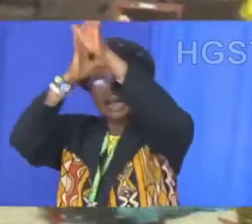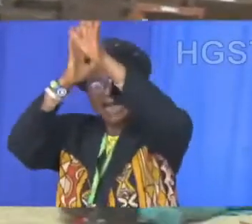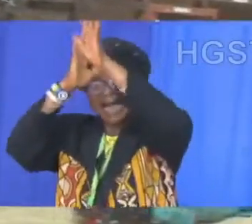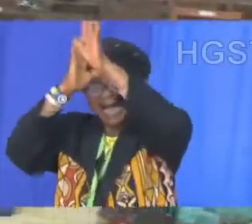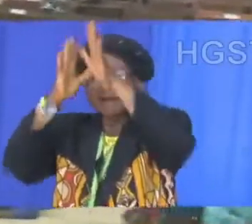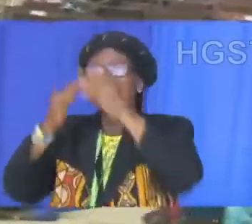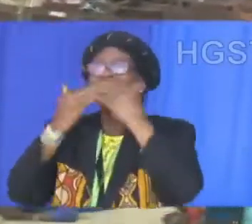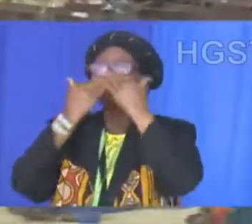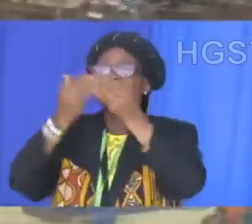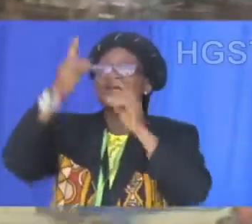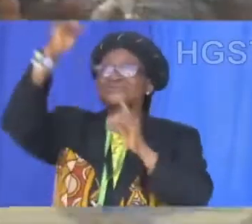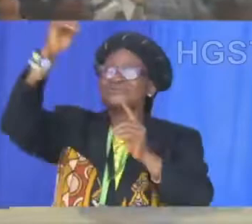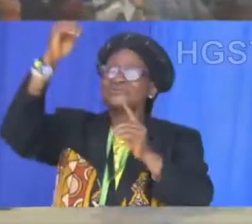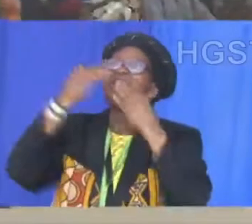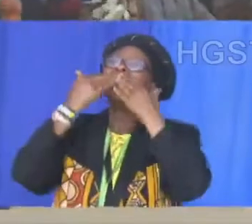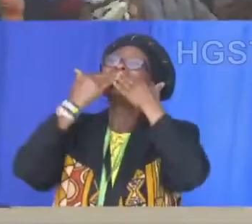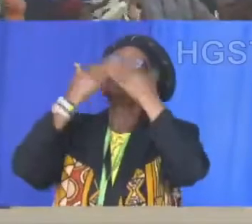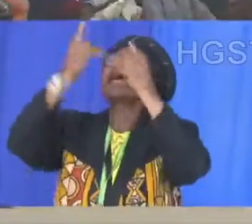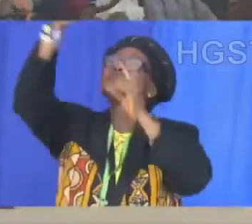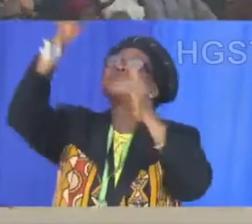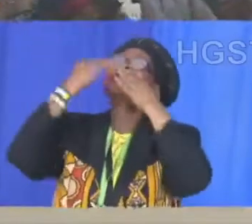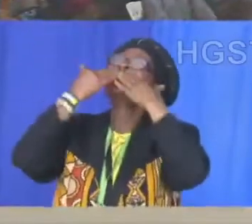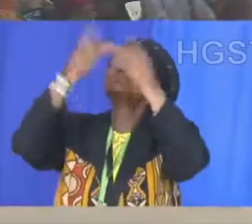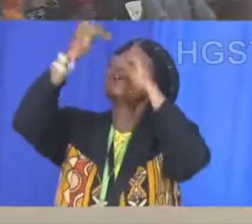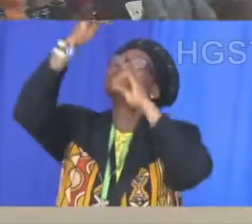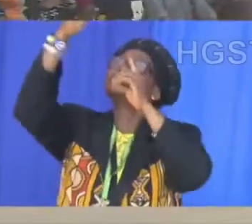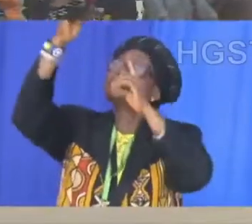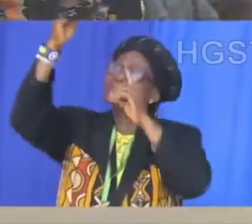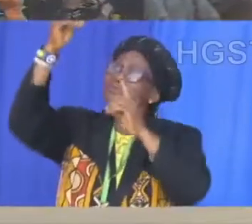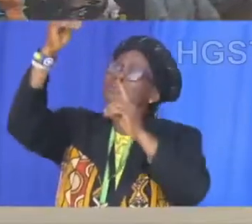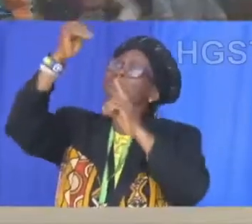name. I will bless your name.